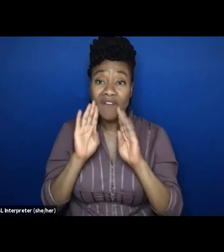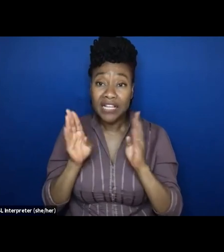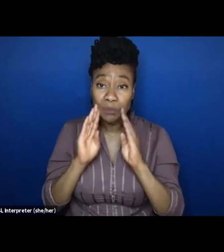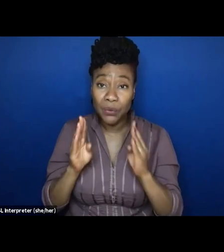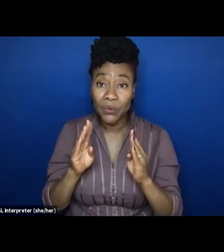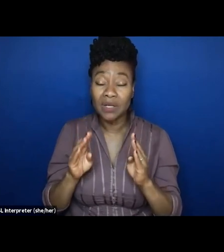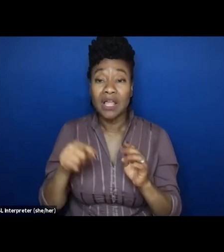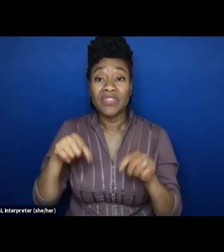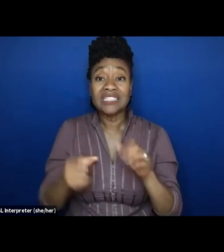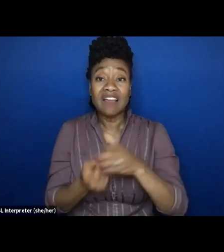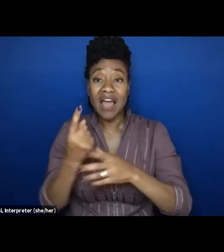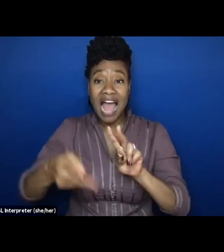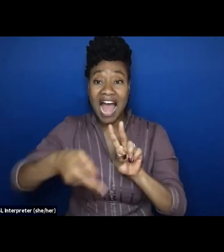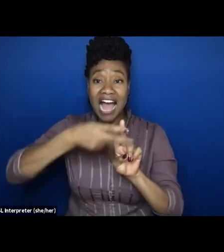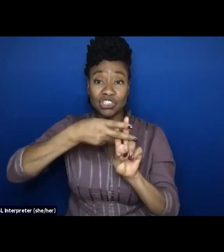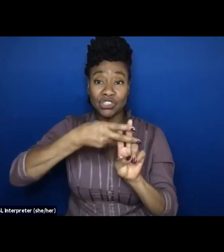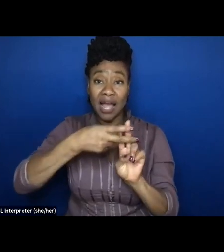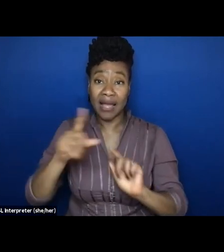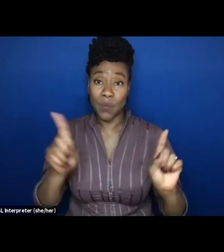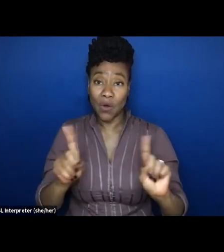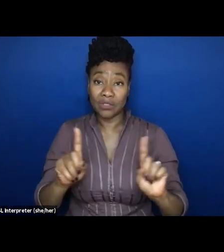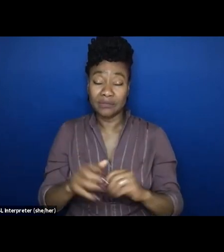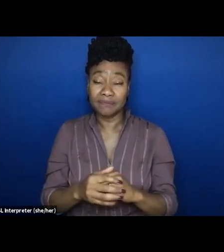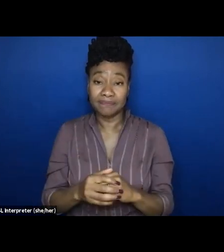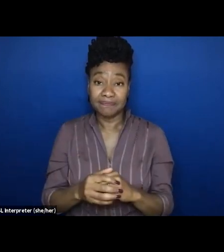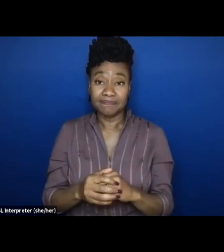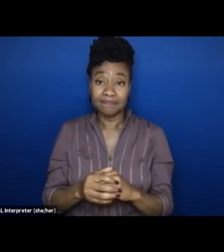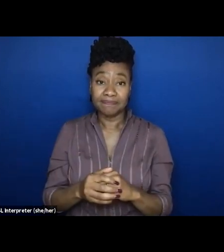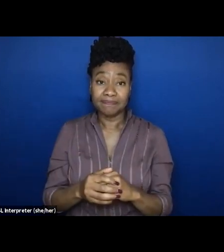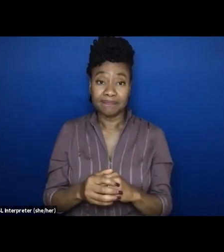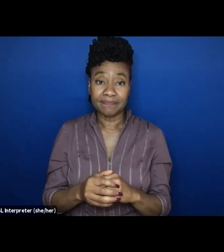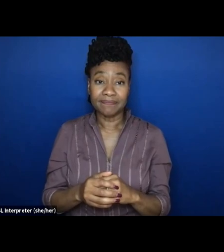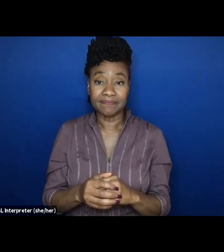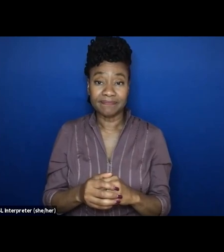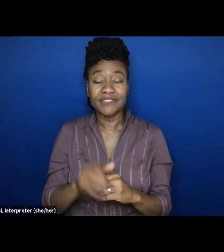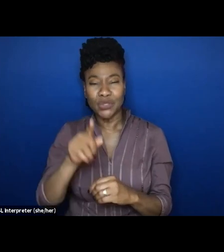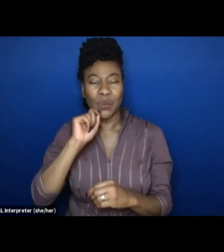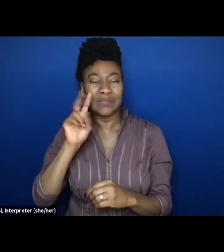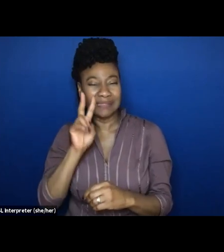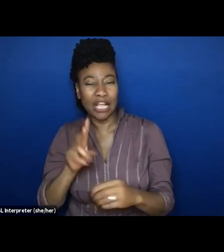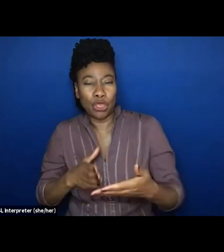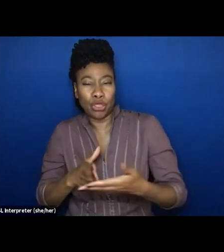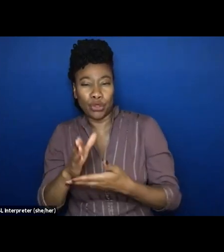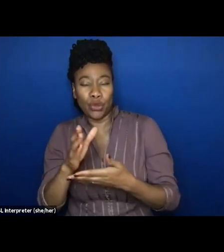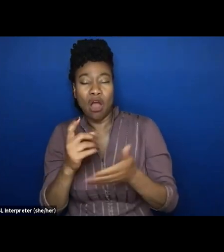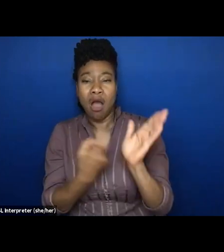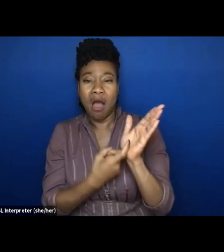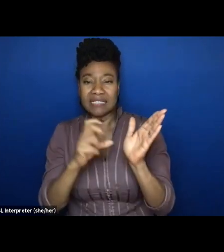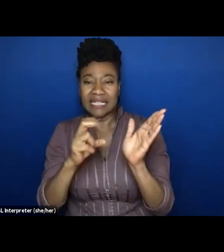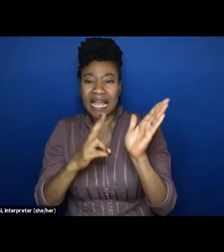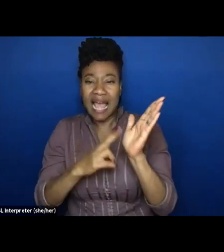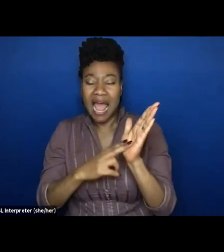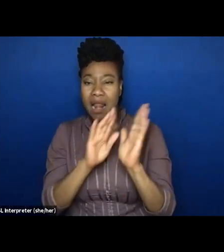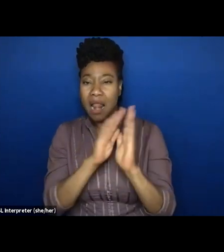for this event, which we have we've got, and you'll see it through the RCN Library's